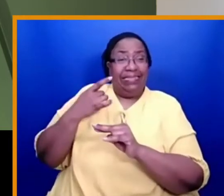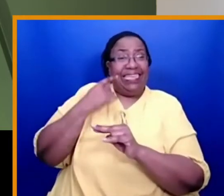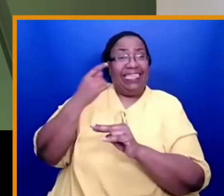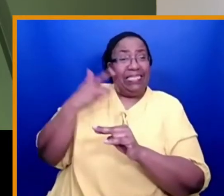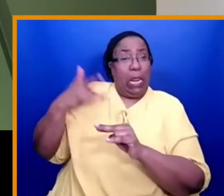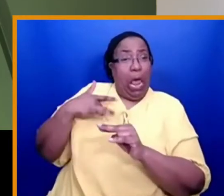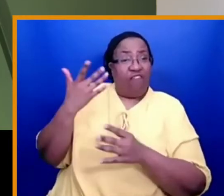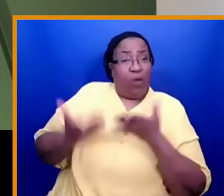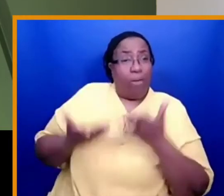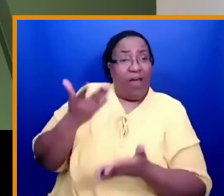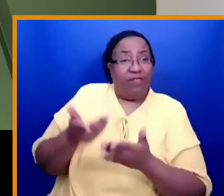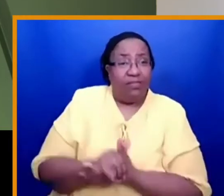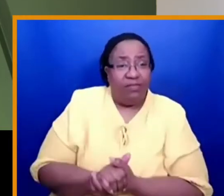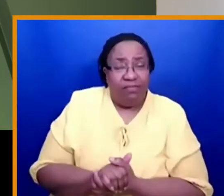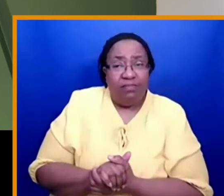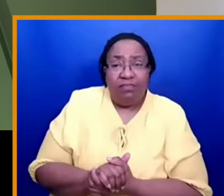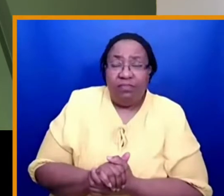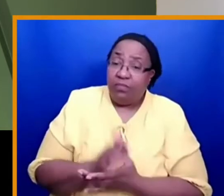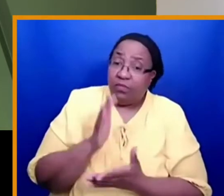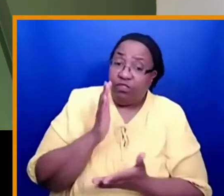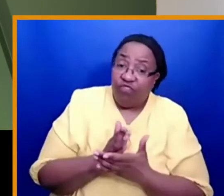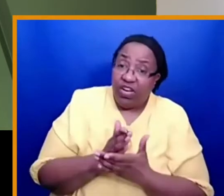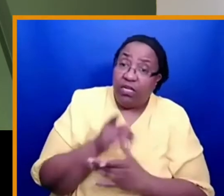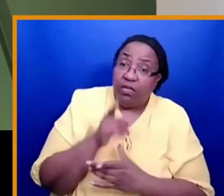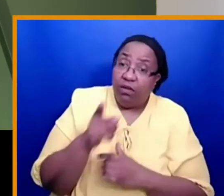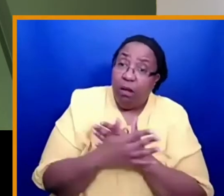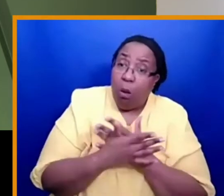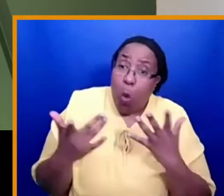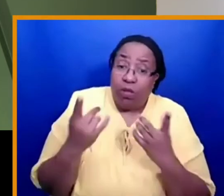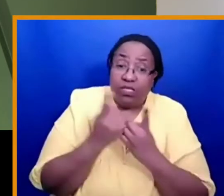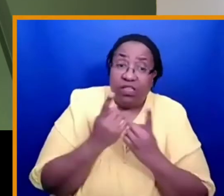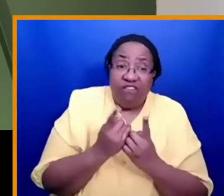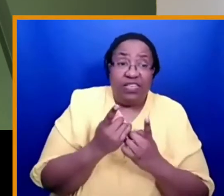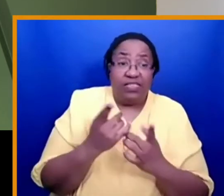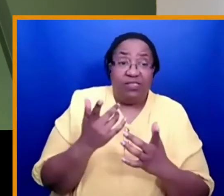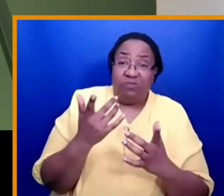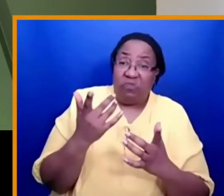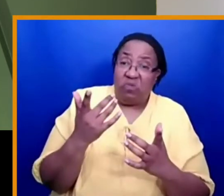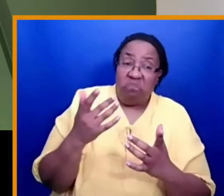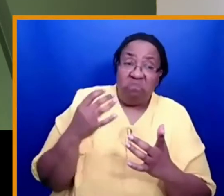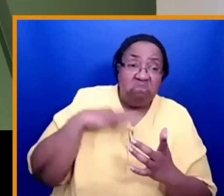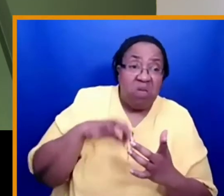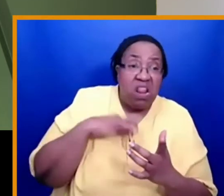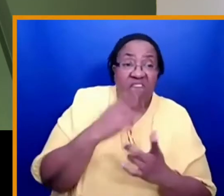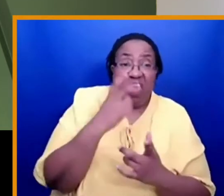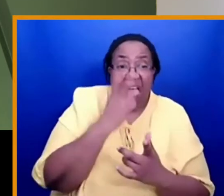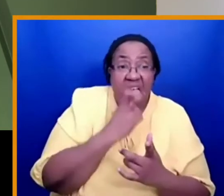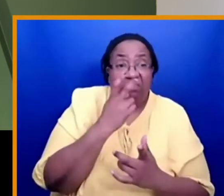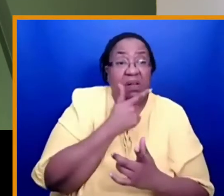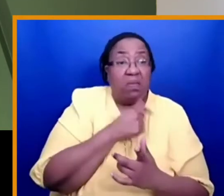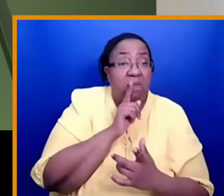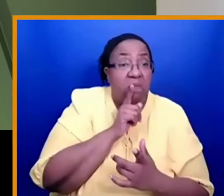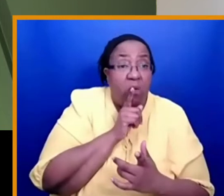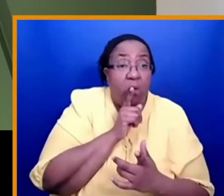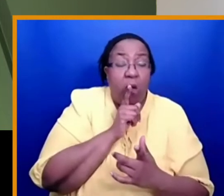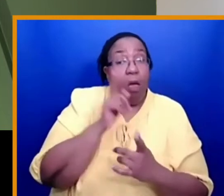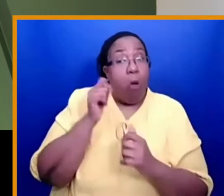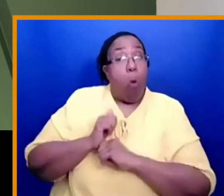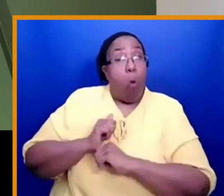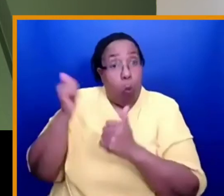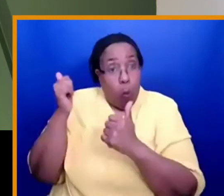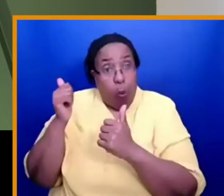specifically on a lot of things that will benefit elderly people in particular. So I'm not opposing the